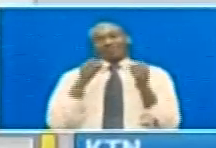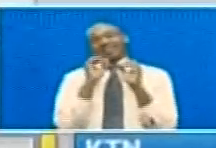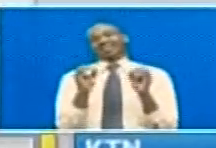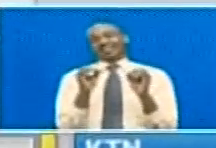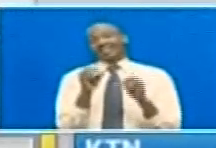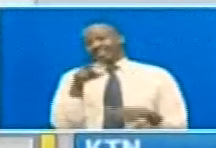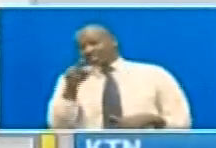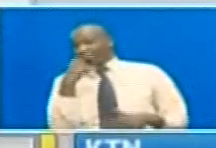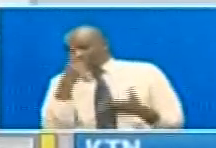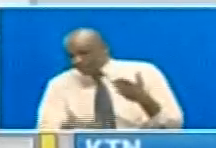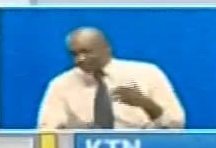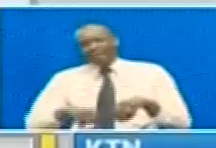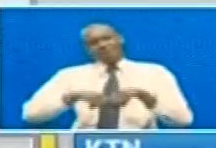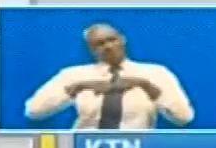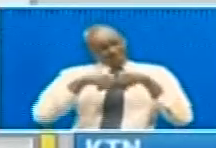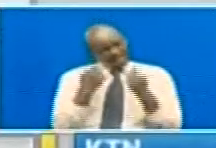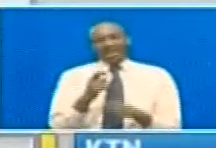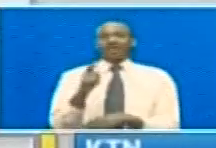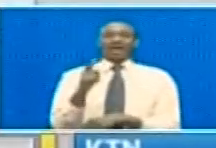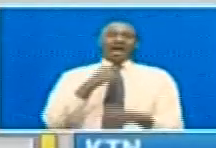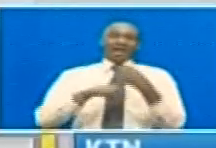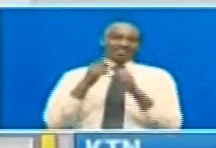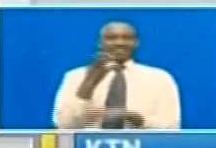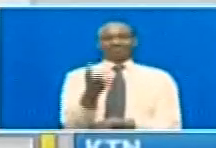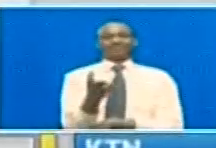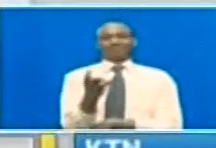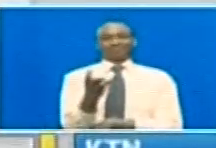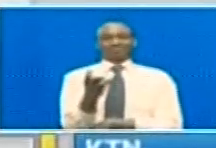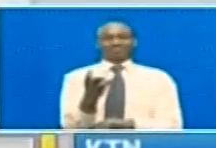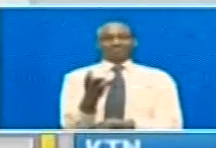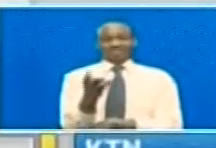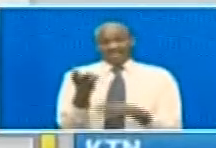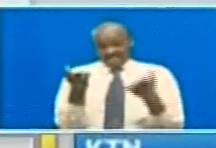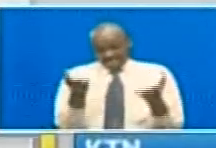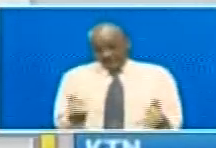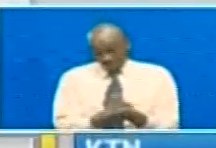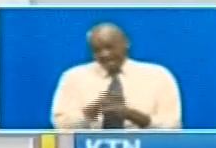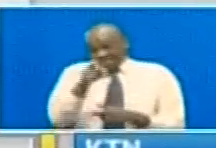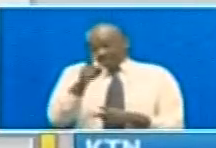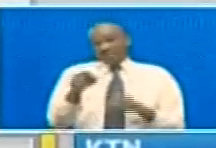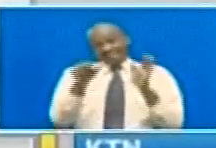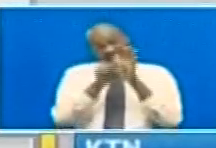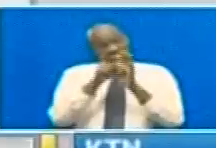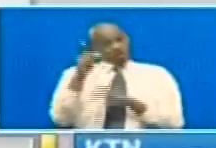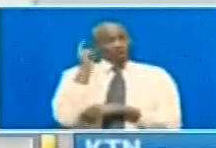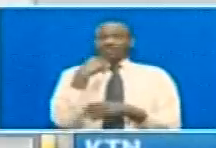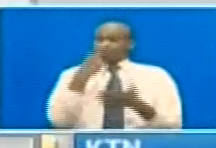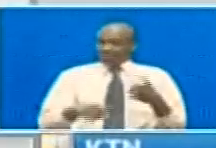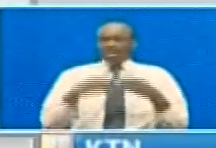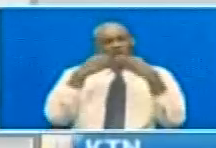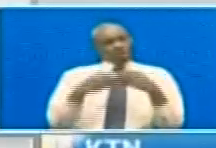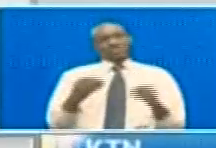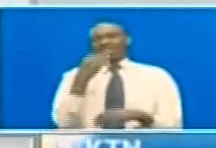committee noted, flouted the Public Procurement and Disposal Act. The State Law Office was also found culpable for the loss of